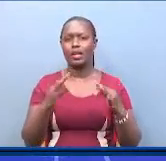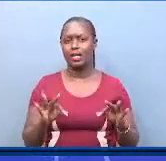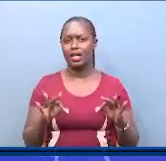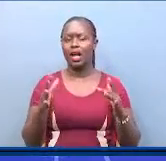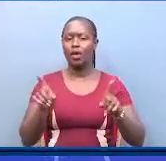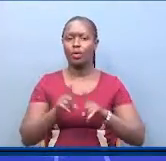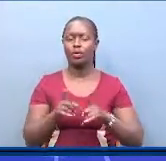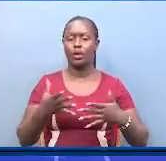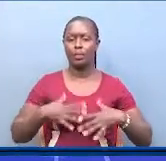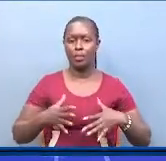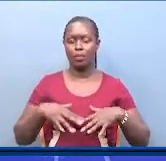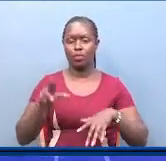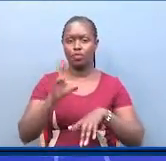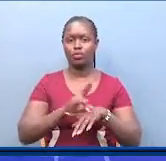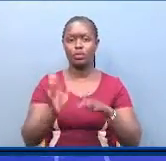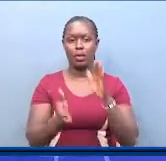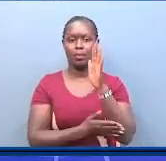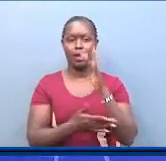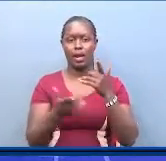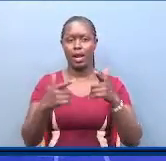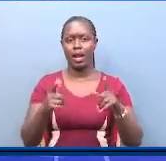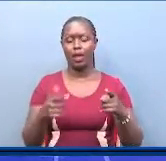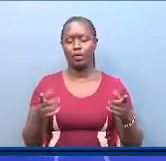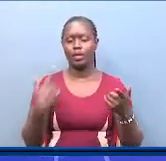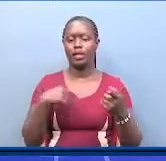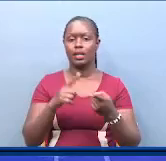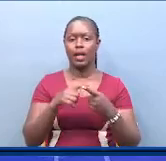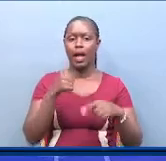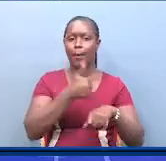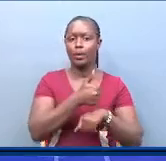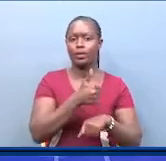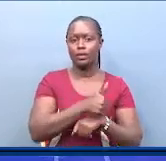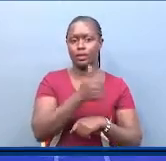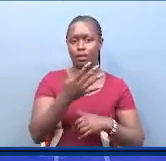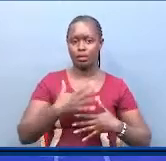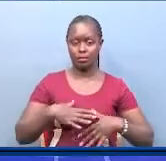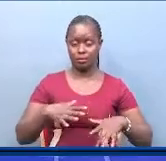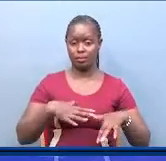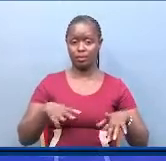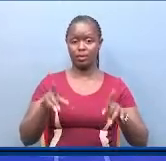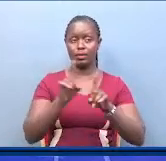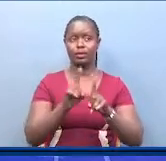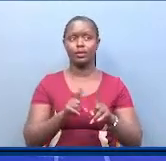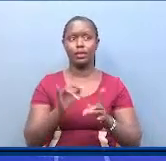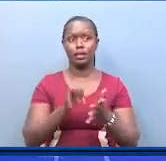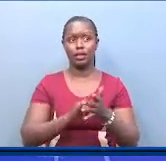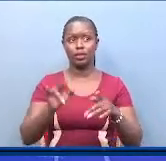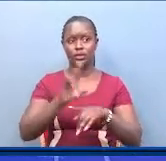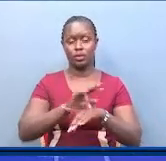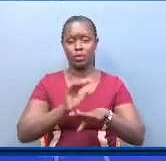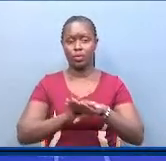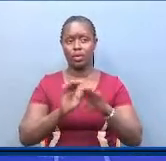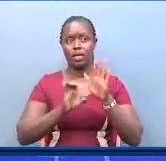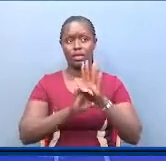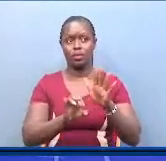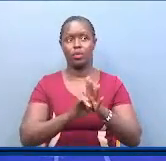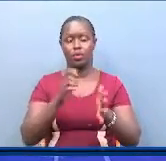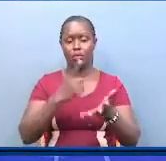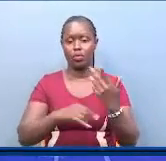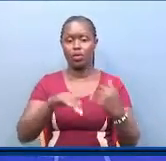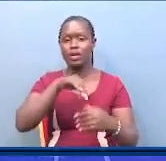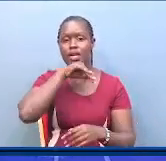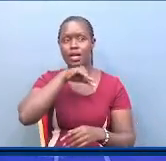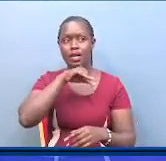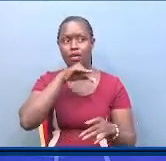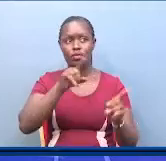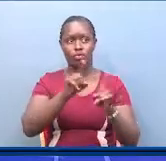people use bad language to badmouth others and put insults. And I will use a very good example, what Laira used to be